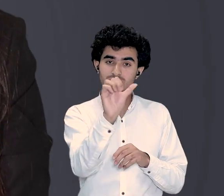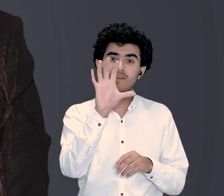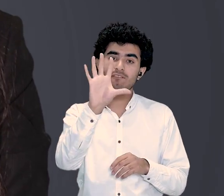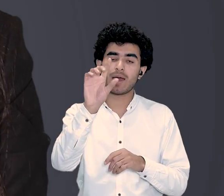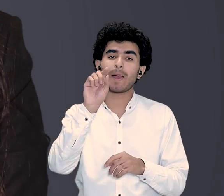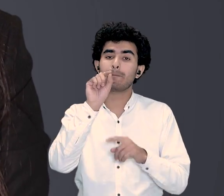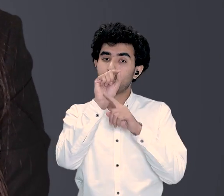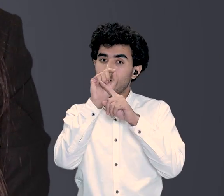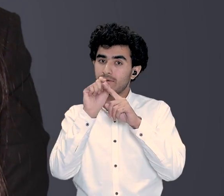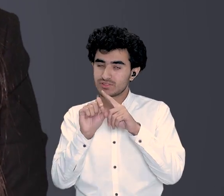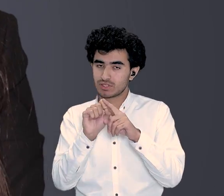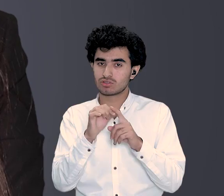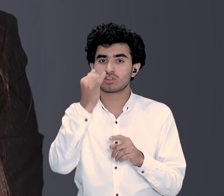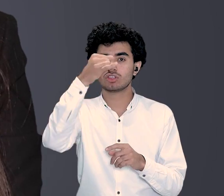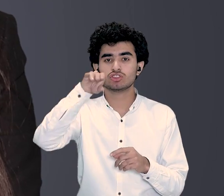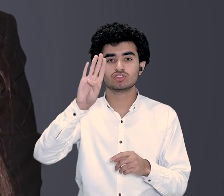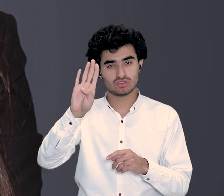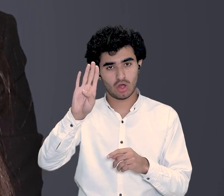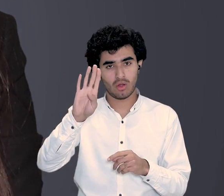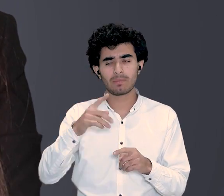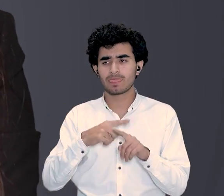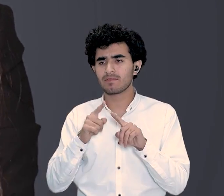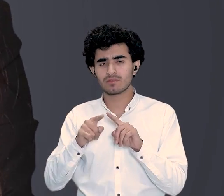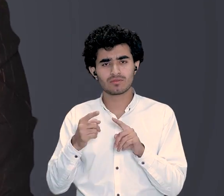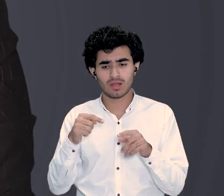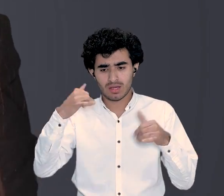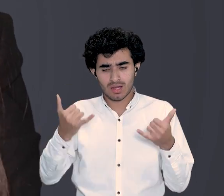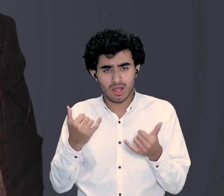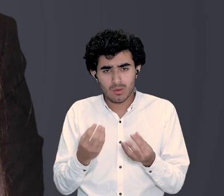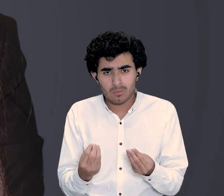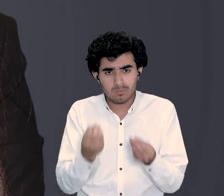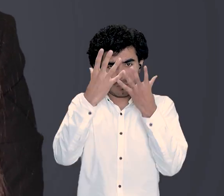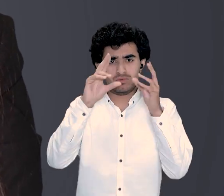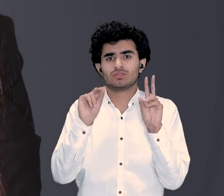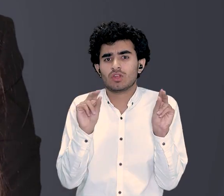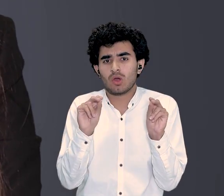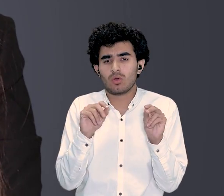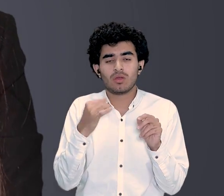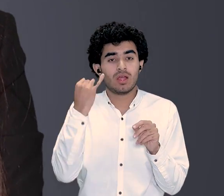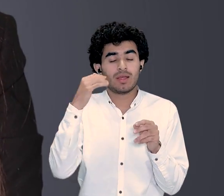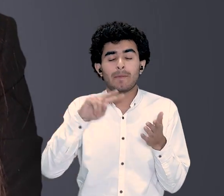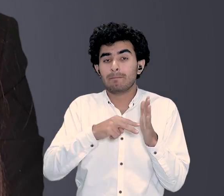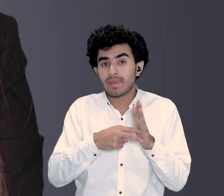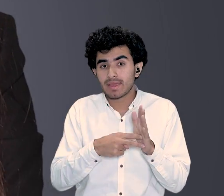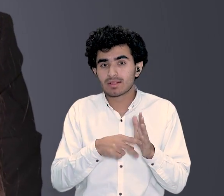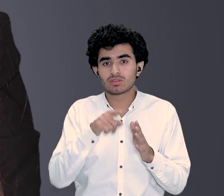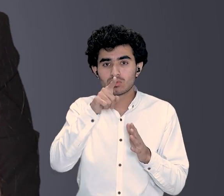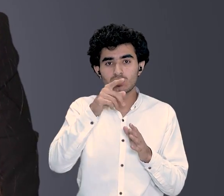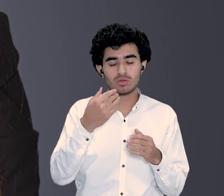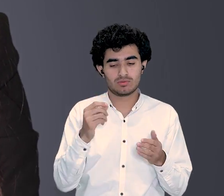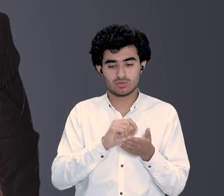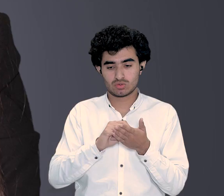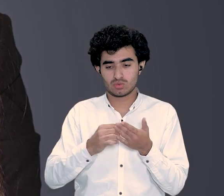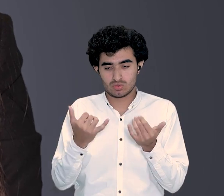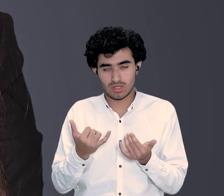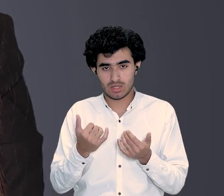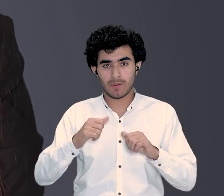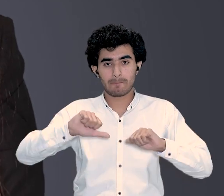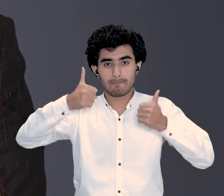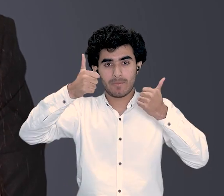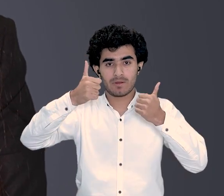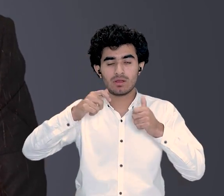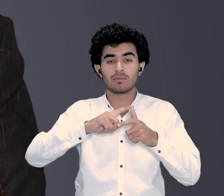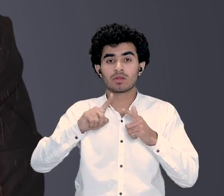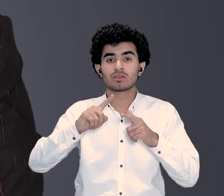been invented as yet. That means that a child that's maybe in junior school right now is going to graduate into a world